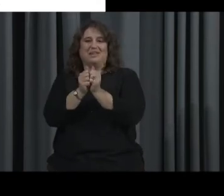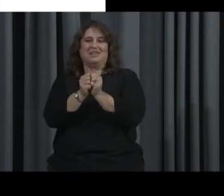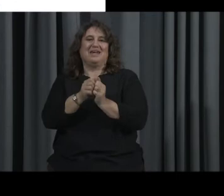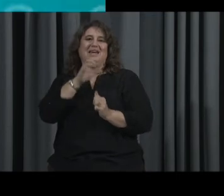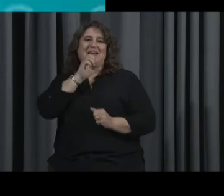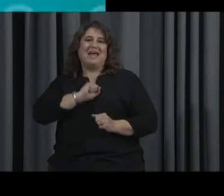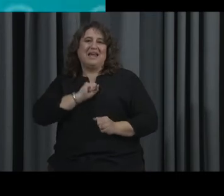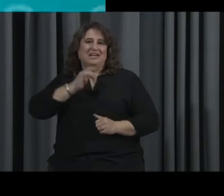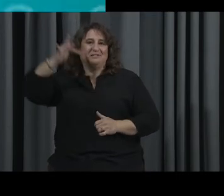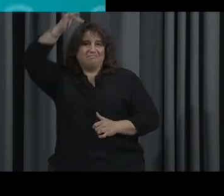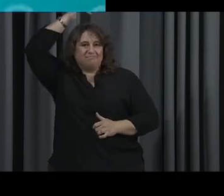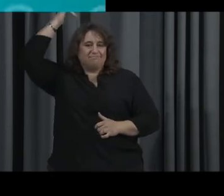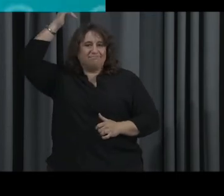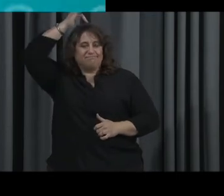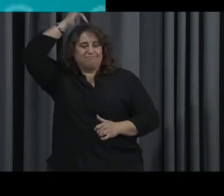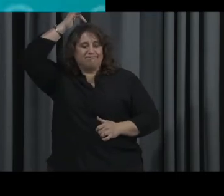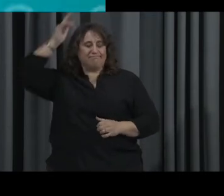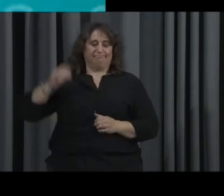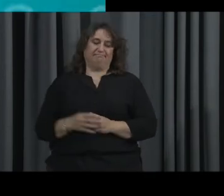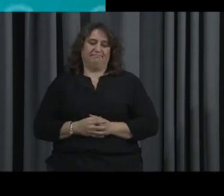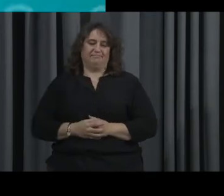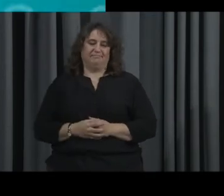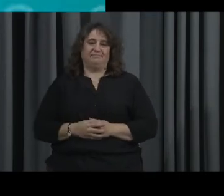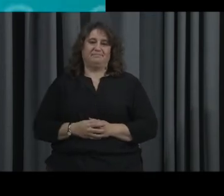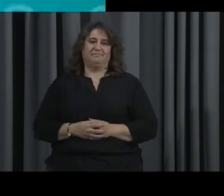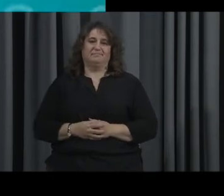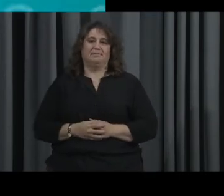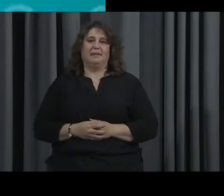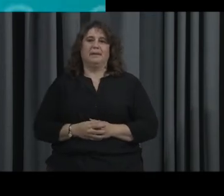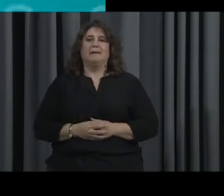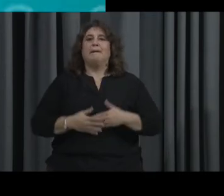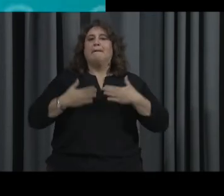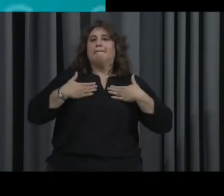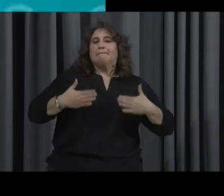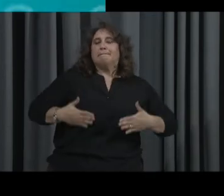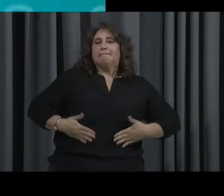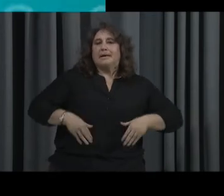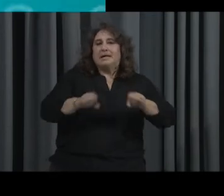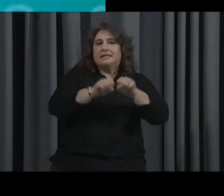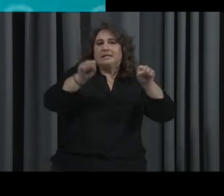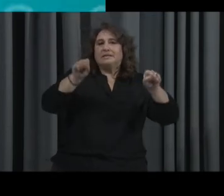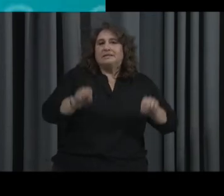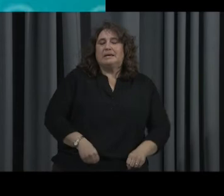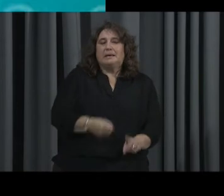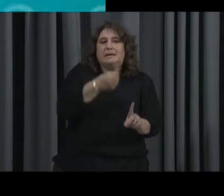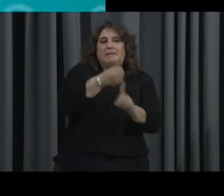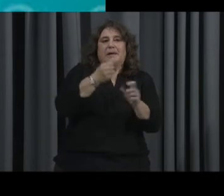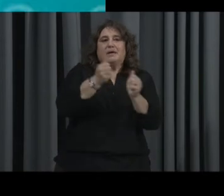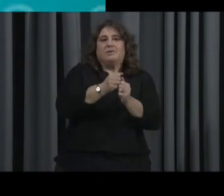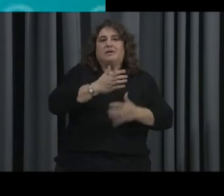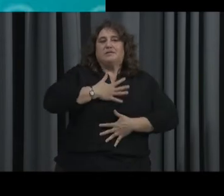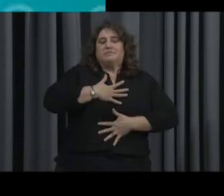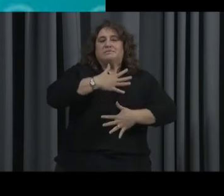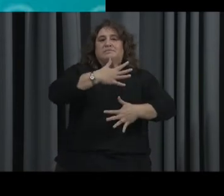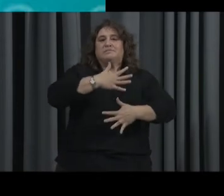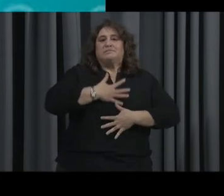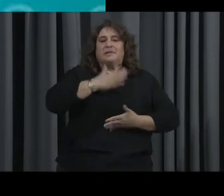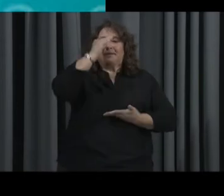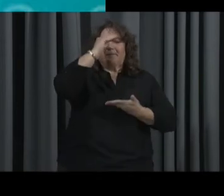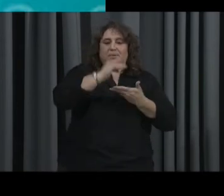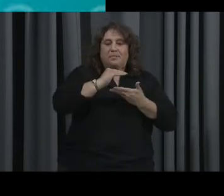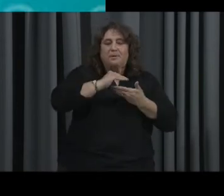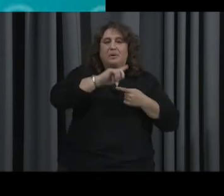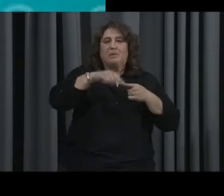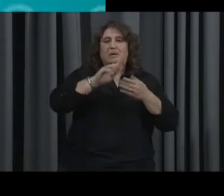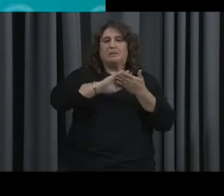All right, so our next question. What body organ or system is affected by a respiration decrease as we age?